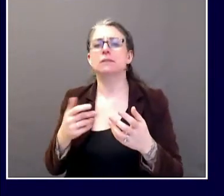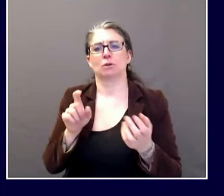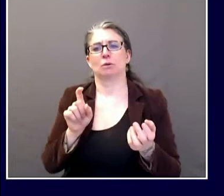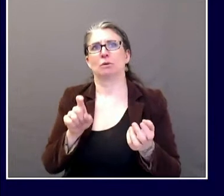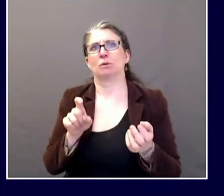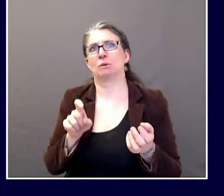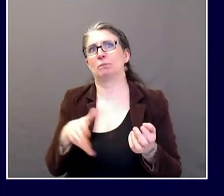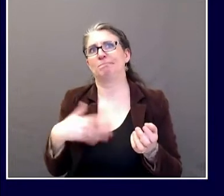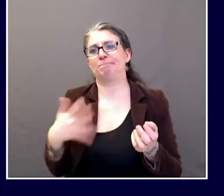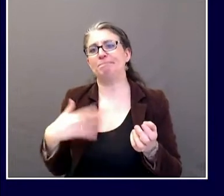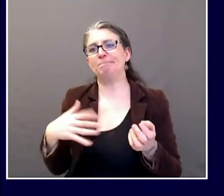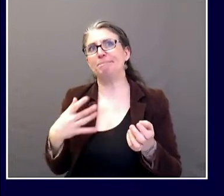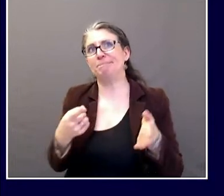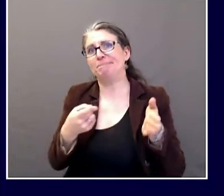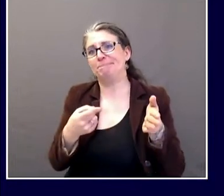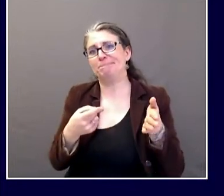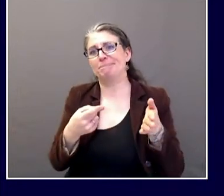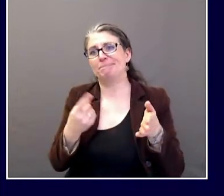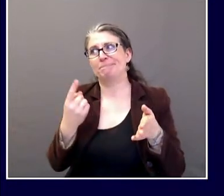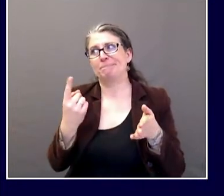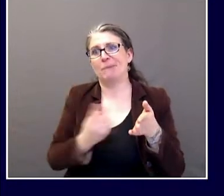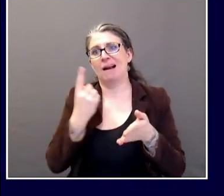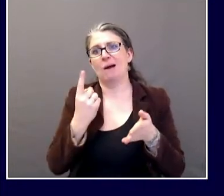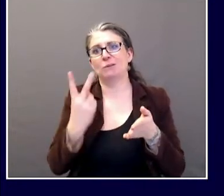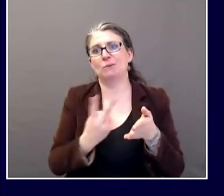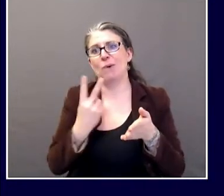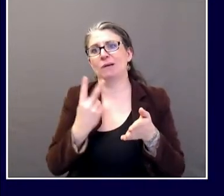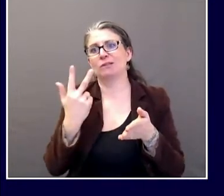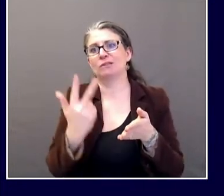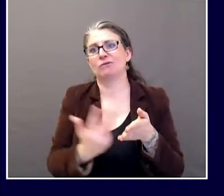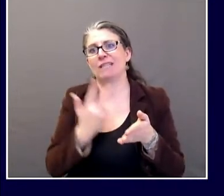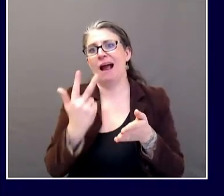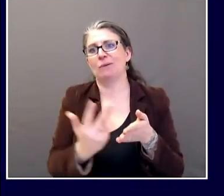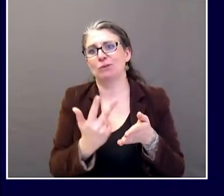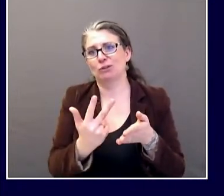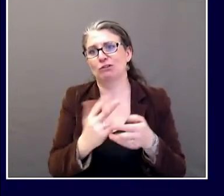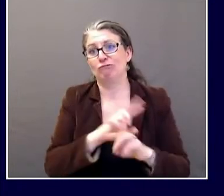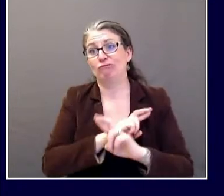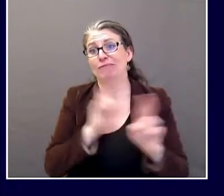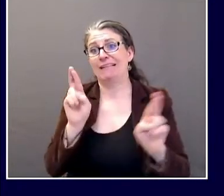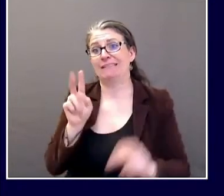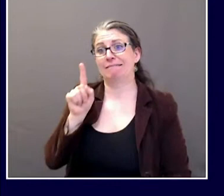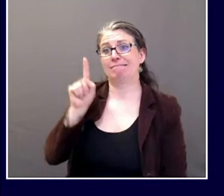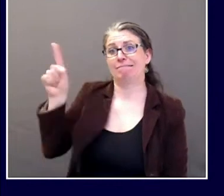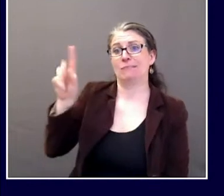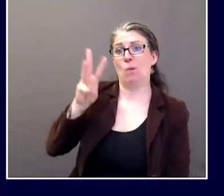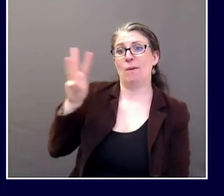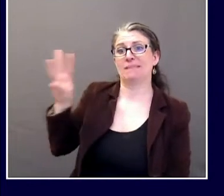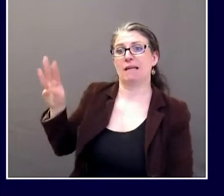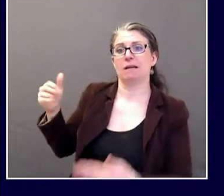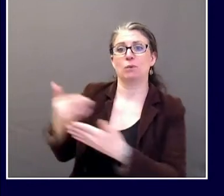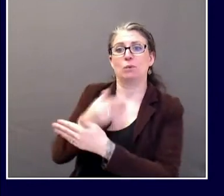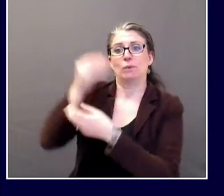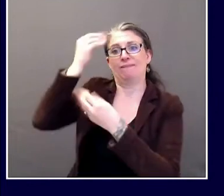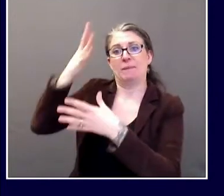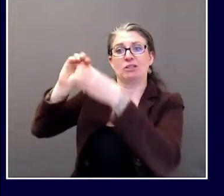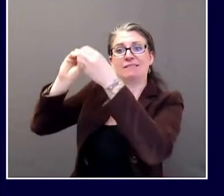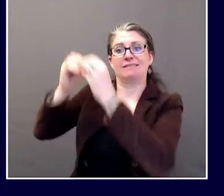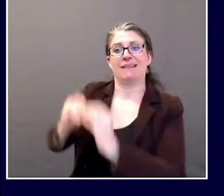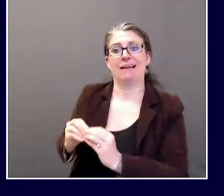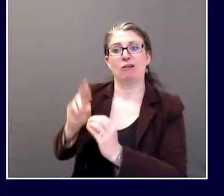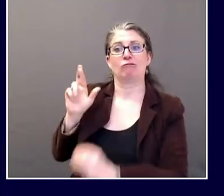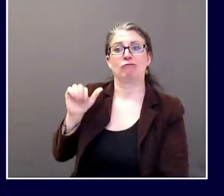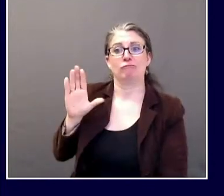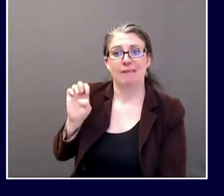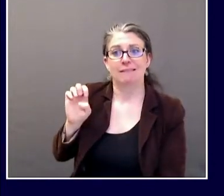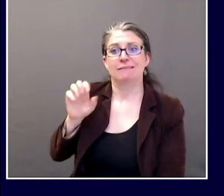and that will be the front-facing repository of all of the information that we have around who is being vaccinated in Maine. What